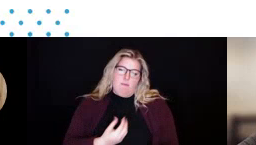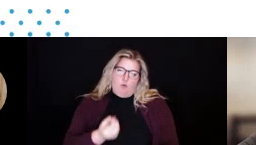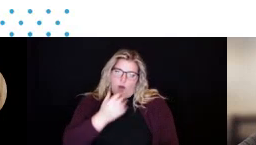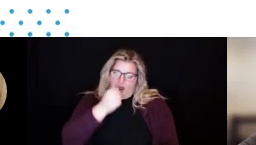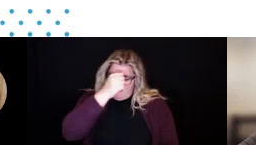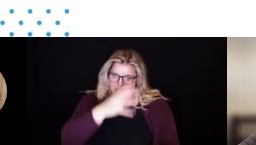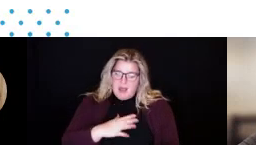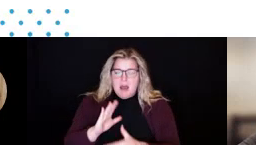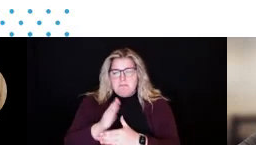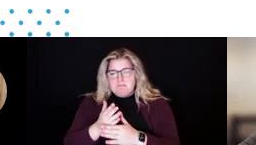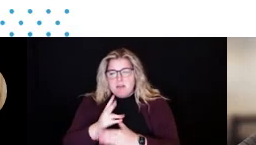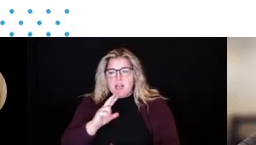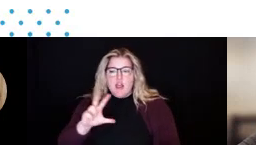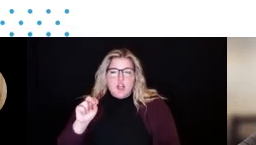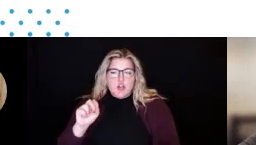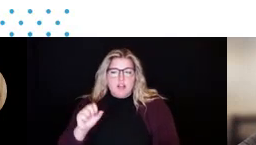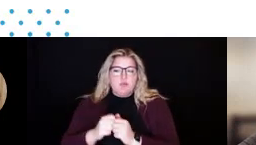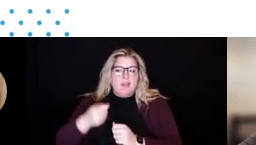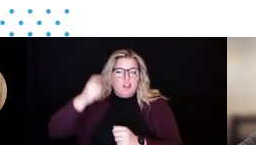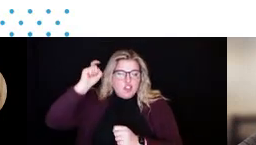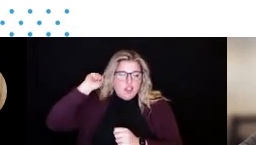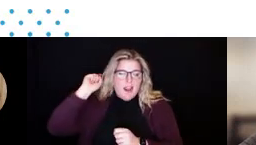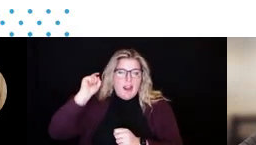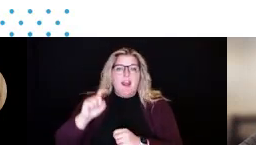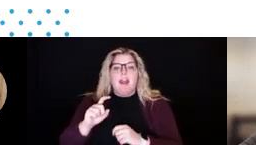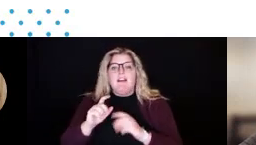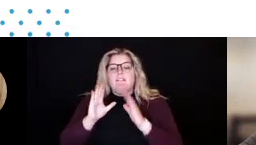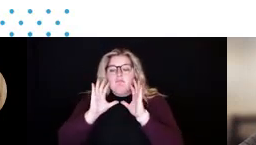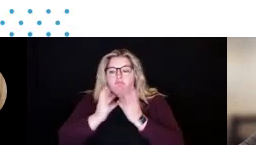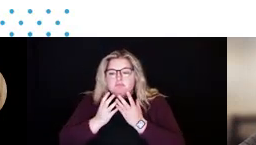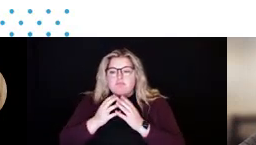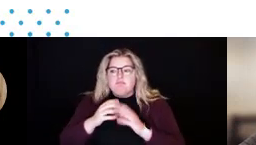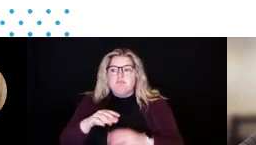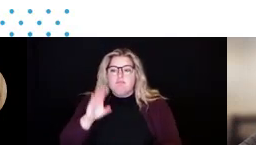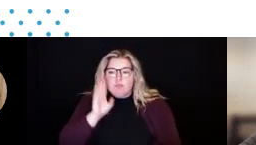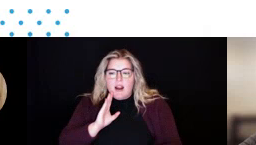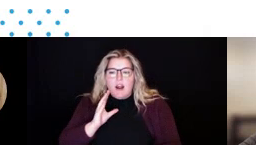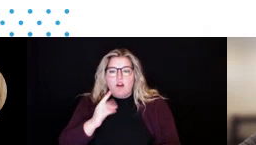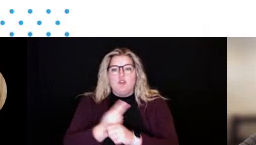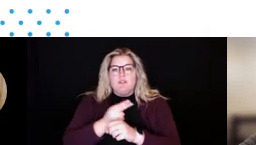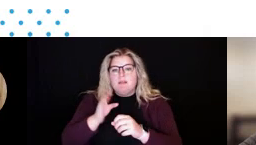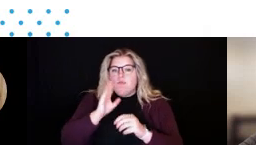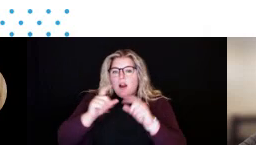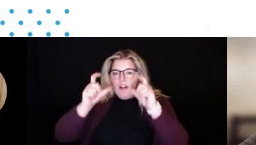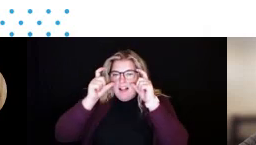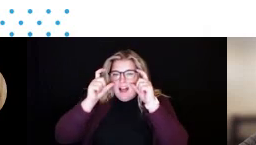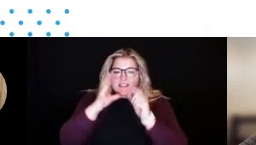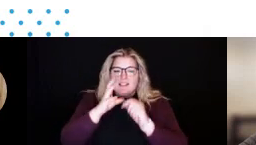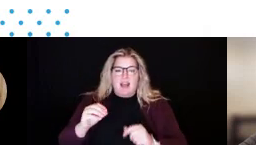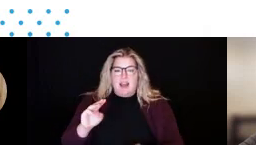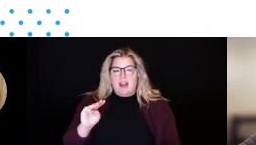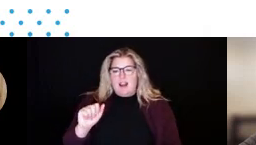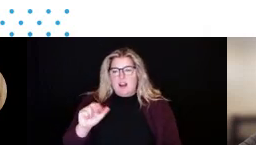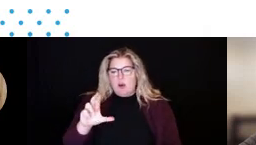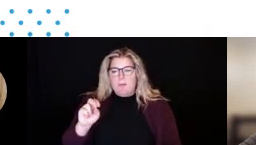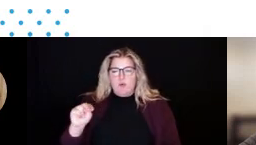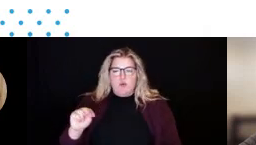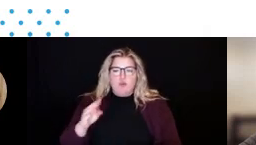my mid-30s with a shaved head, short brown beard, wearing round glasses and a maroon button-down